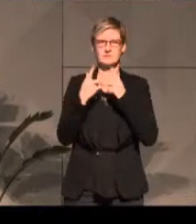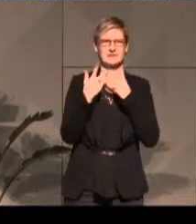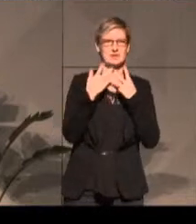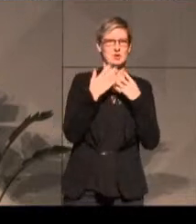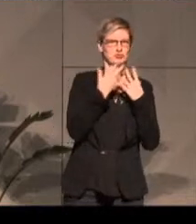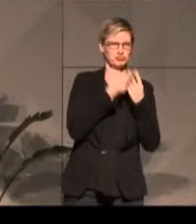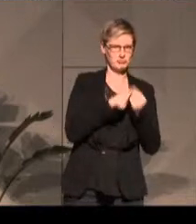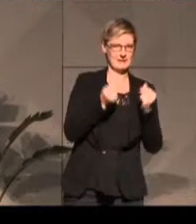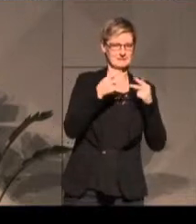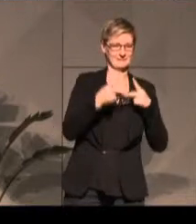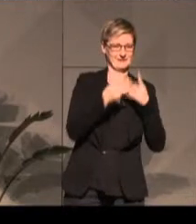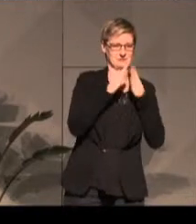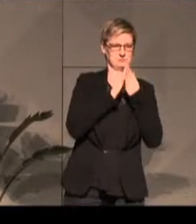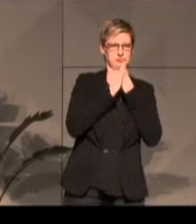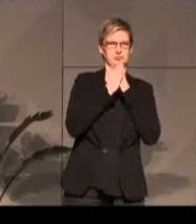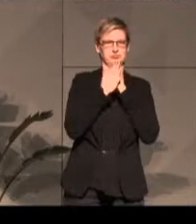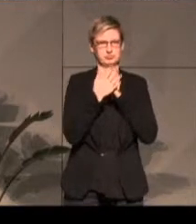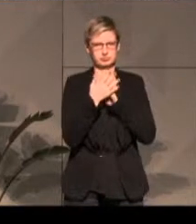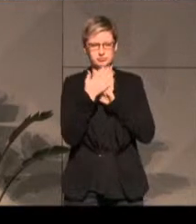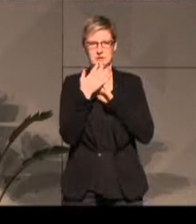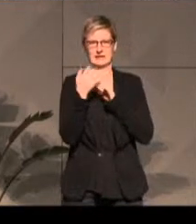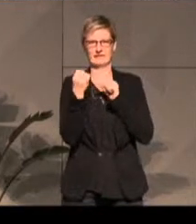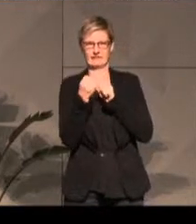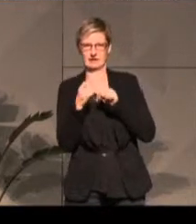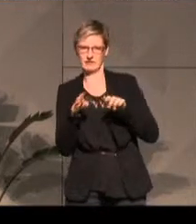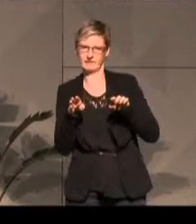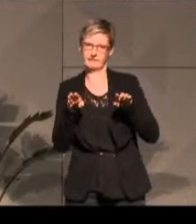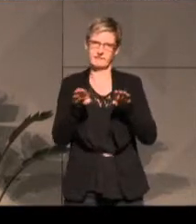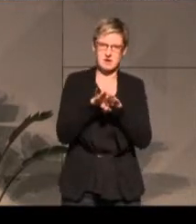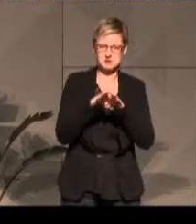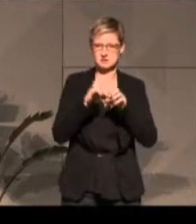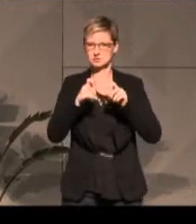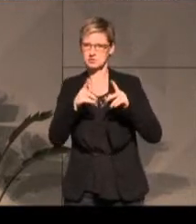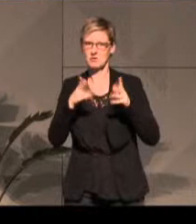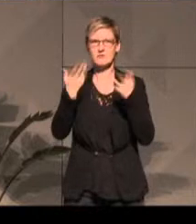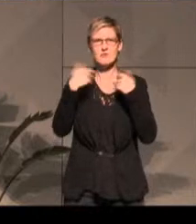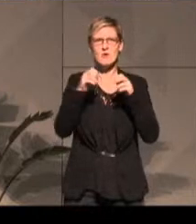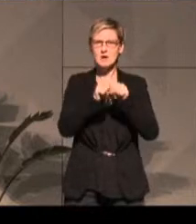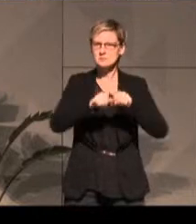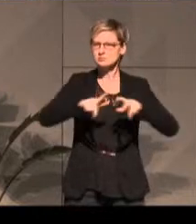later, during that transitory period, this is the freezing stage now.